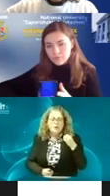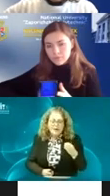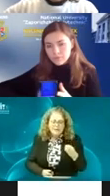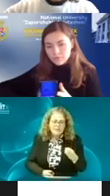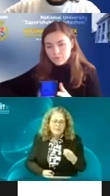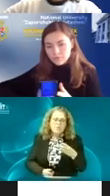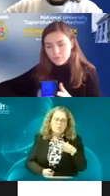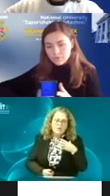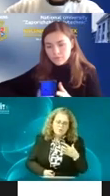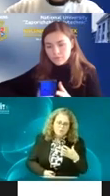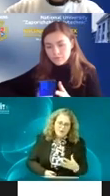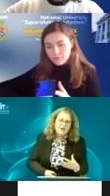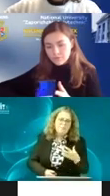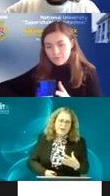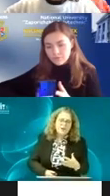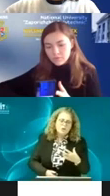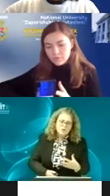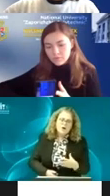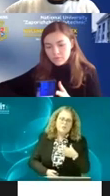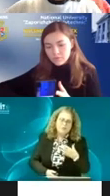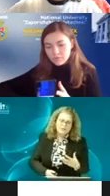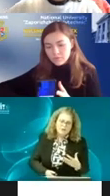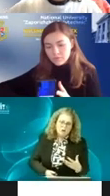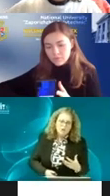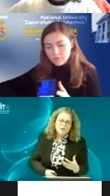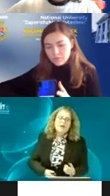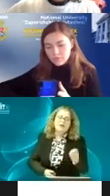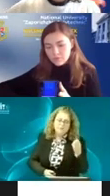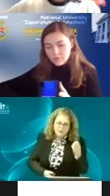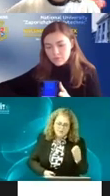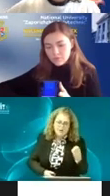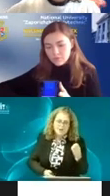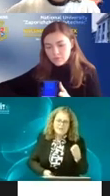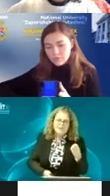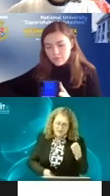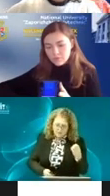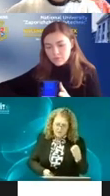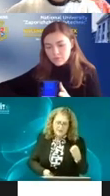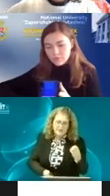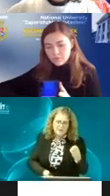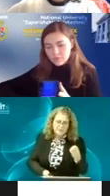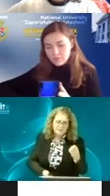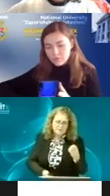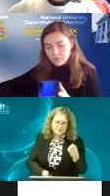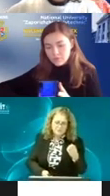to places where we can really make use of these technologies if the interaction is designed